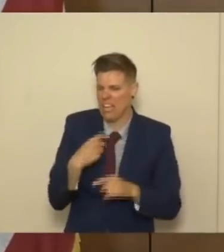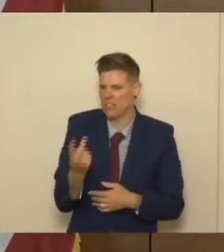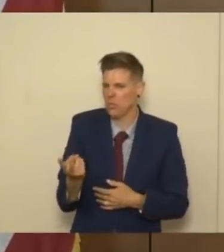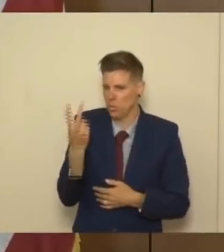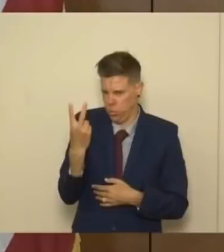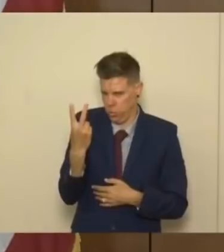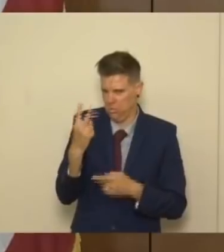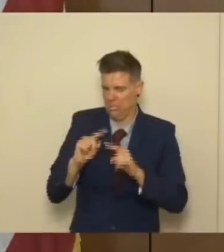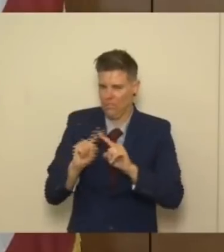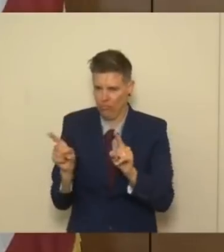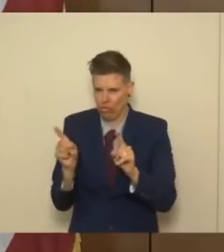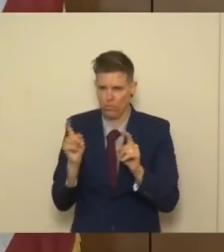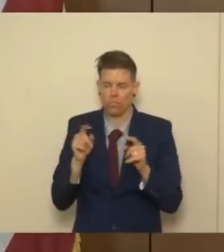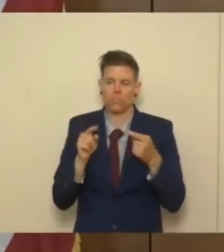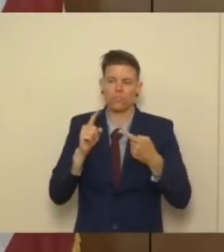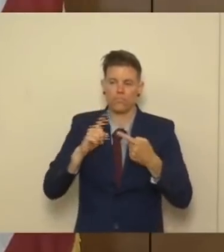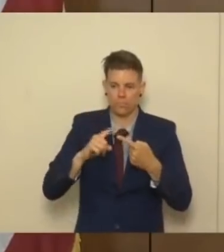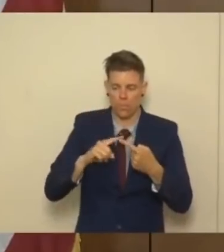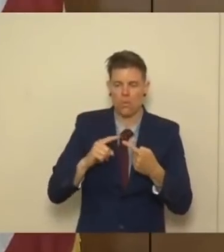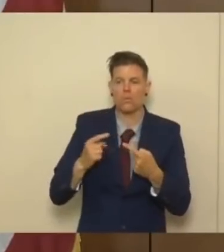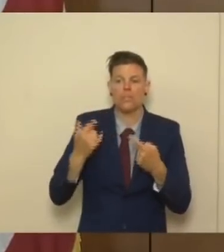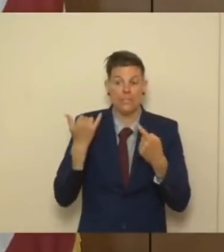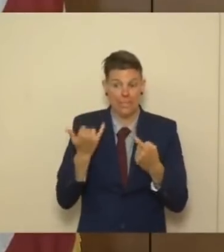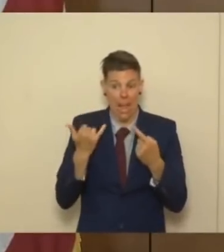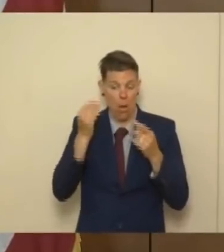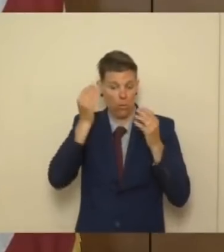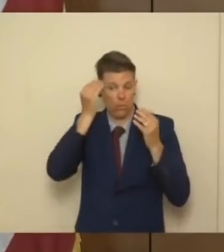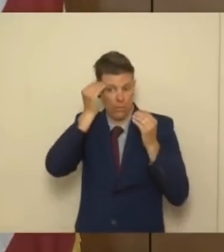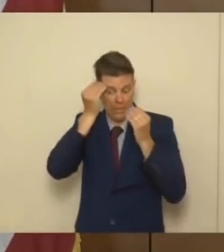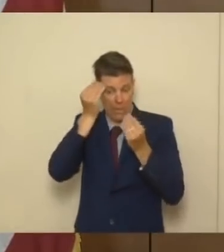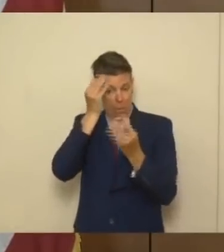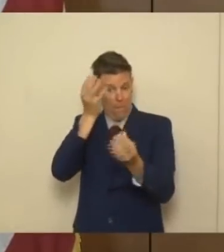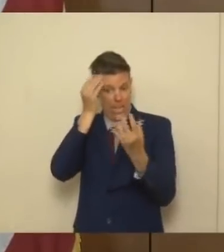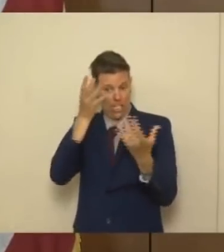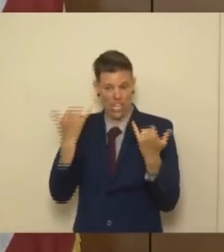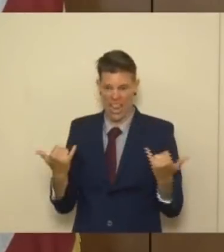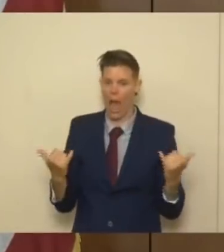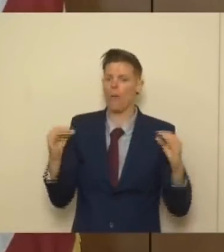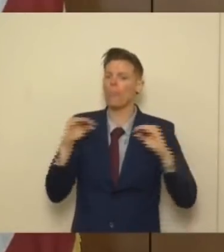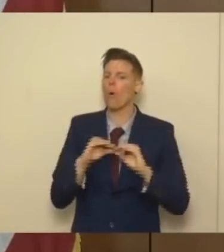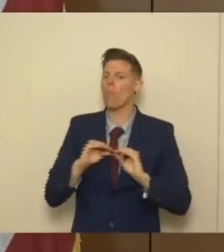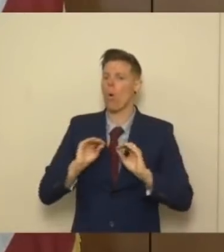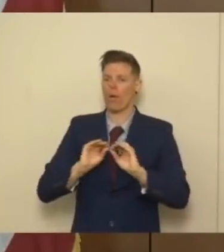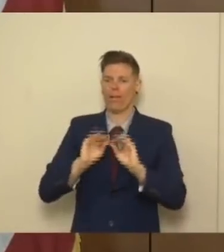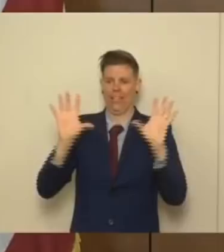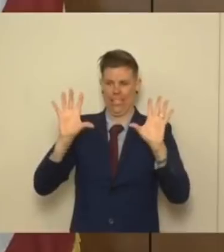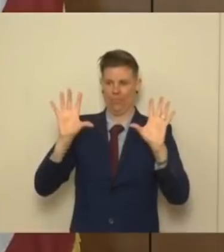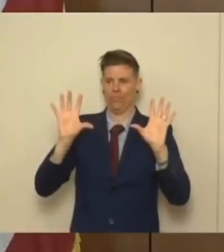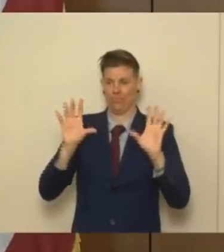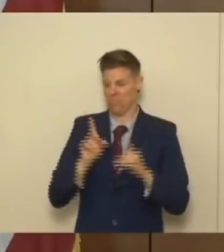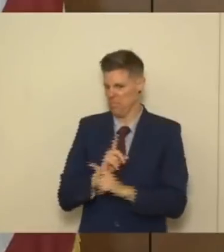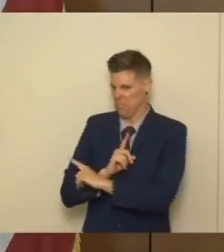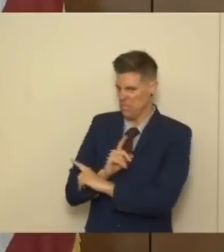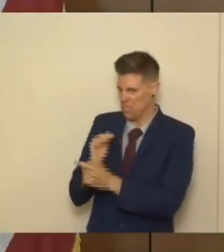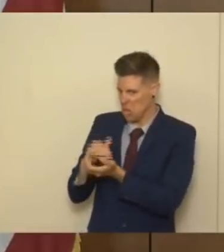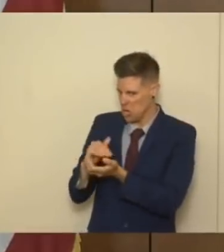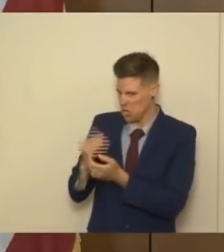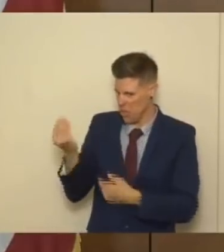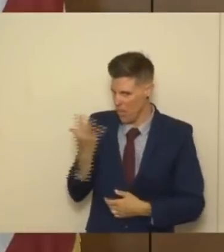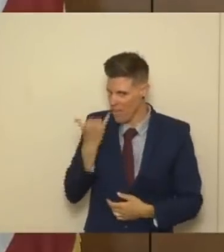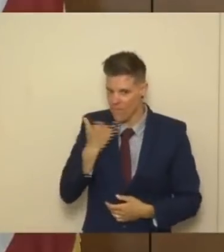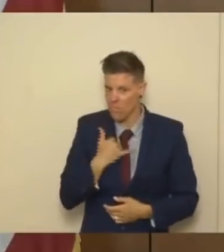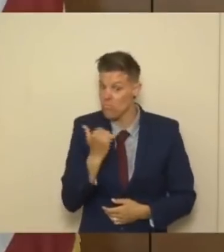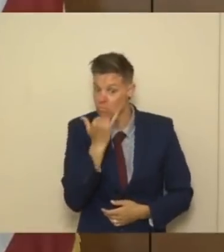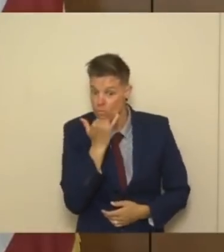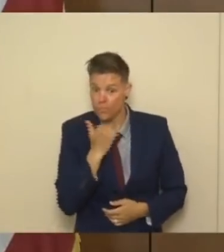is now becoming much clearer, and Dr. Grace will either weigh in or correct me, both are invited because I want